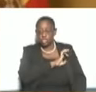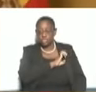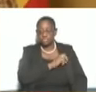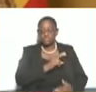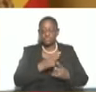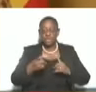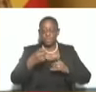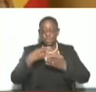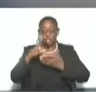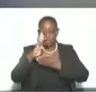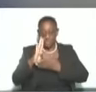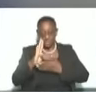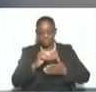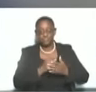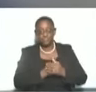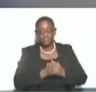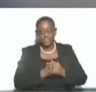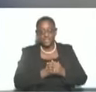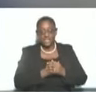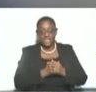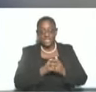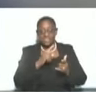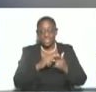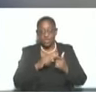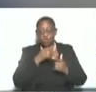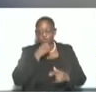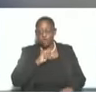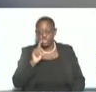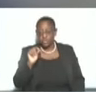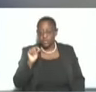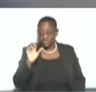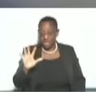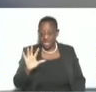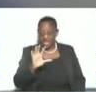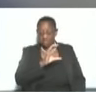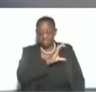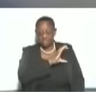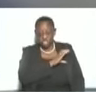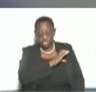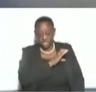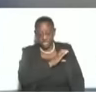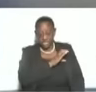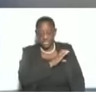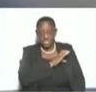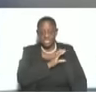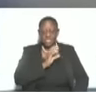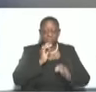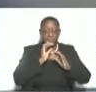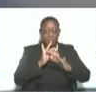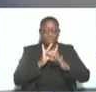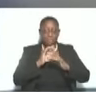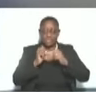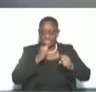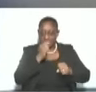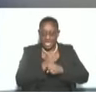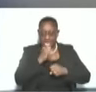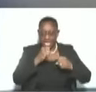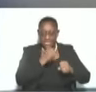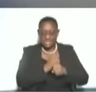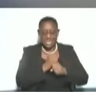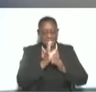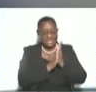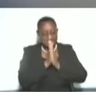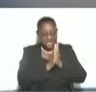University of the Bahamas. Featured artist 25-year-old Alexandra Shea says she's been playing the clarinet for years and is excited about